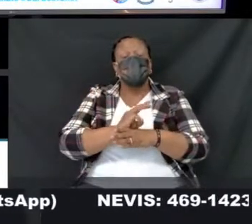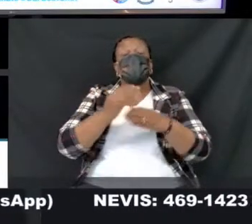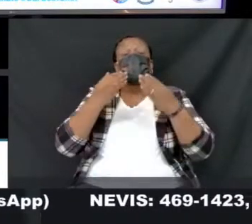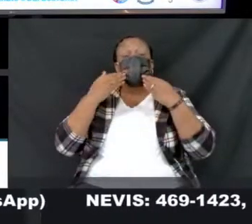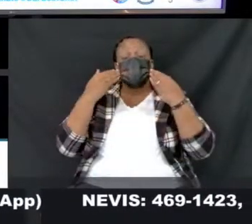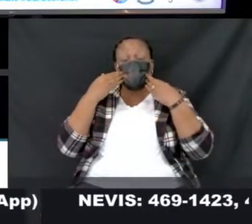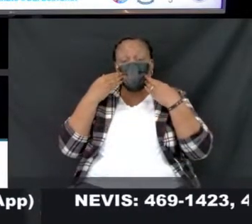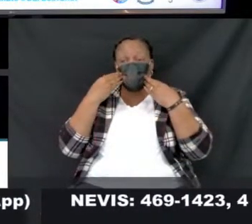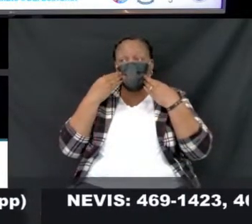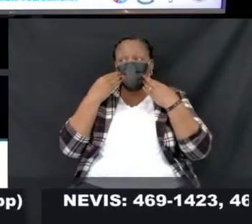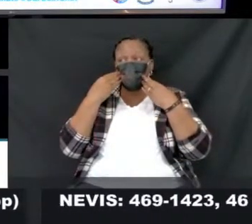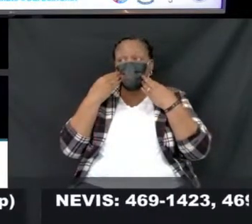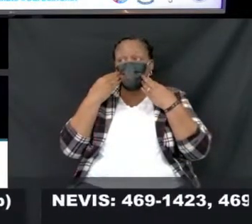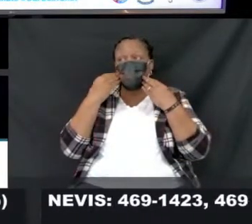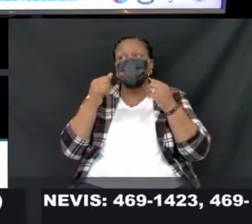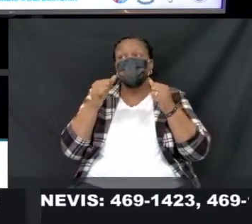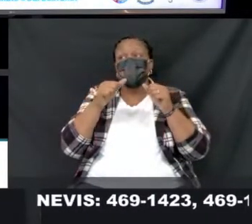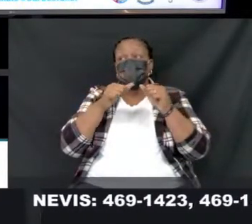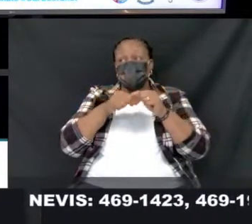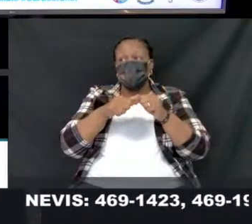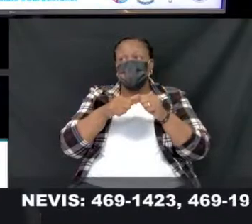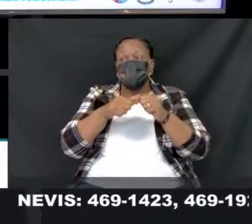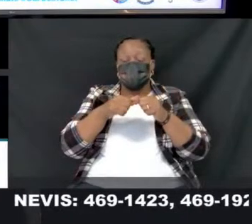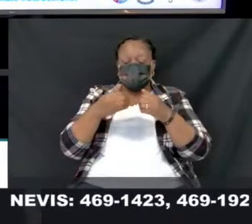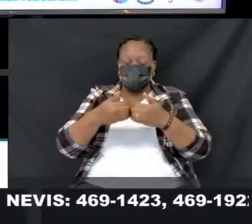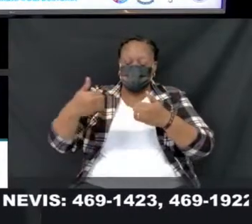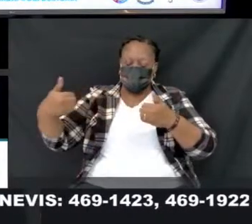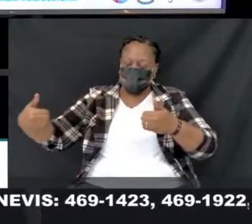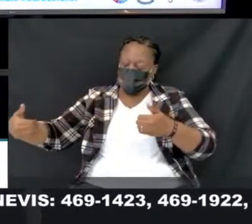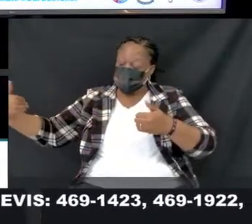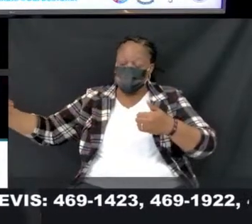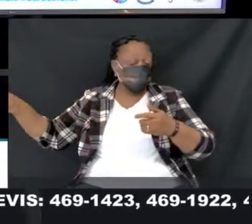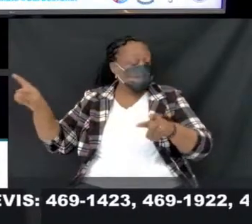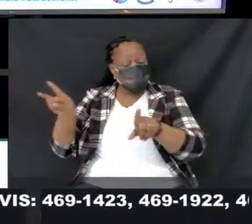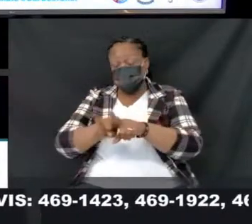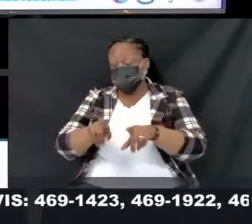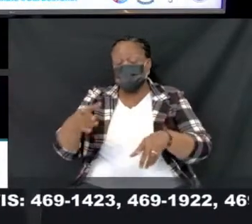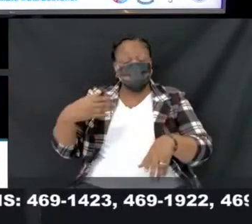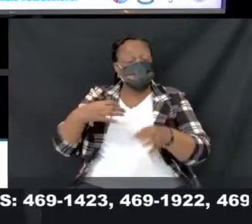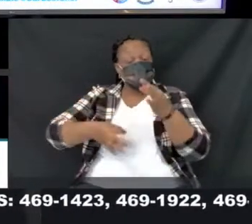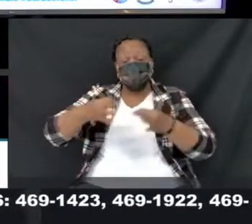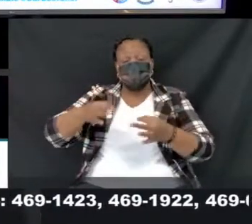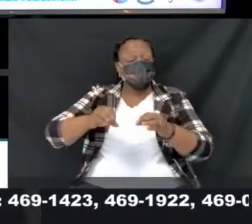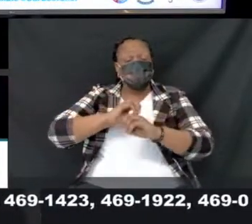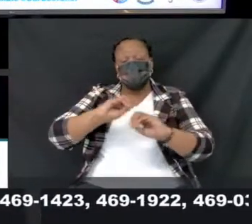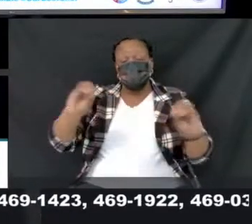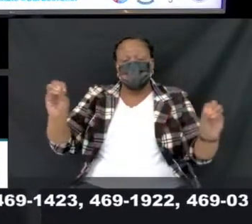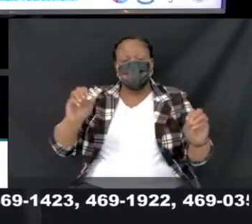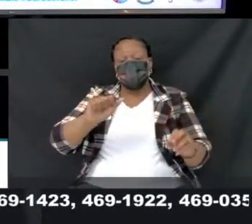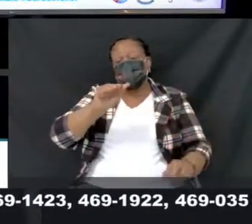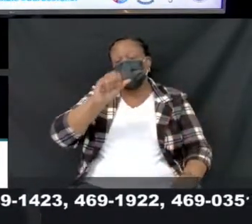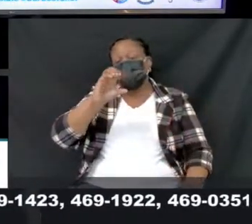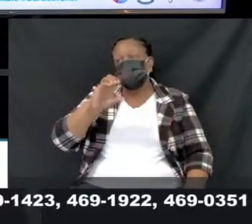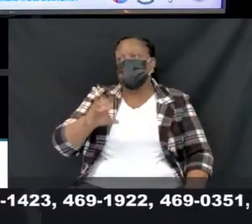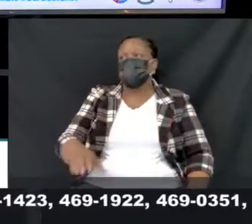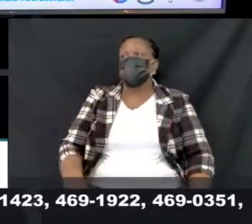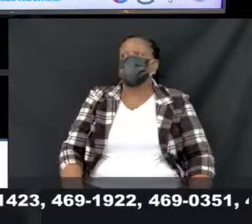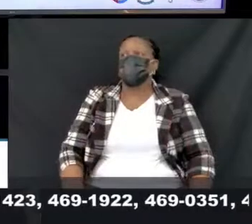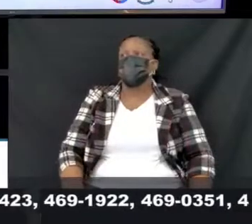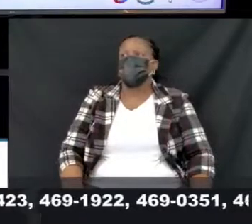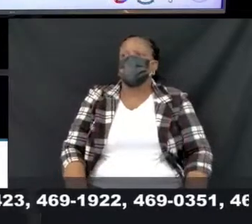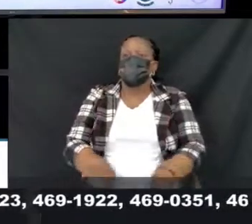stay as spaced apart as possible and make every effort to bring fresh air in from time to